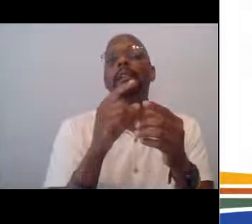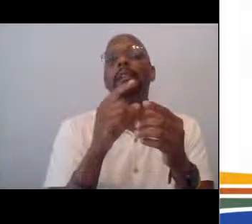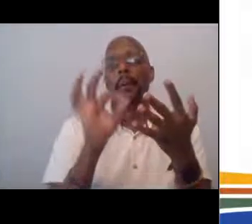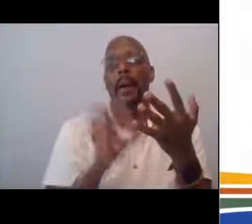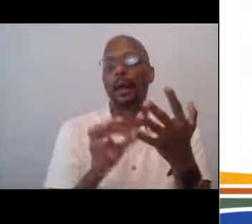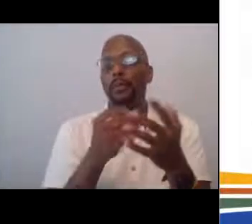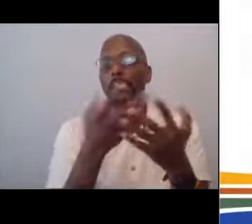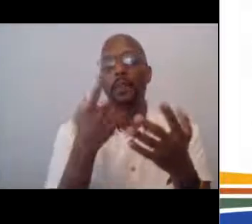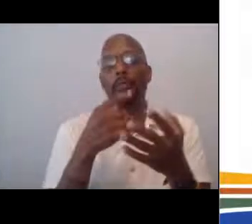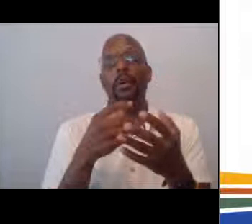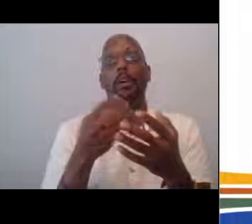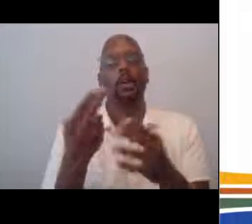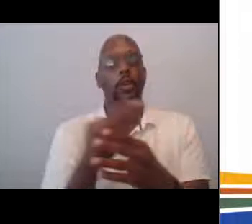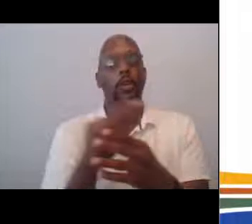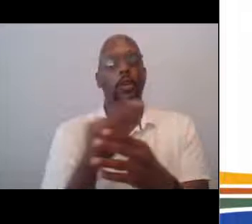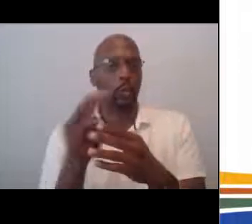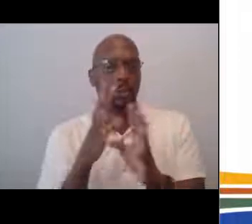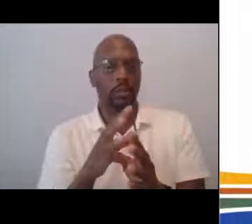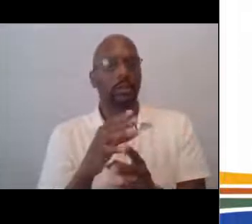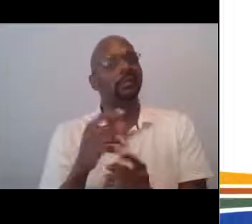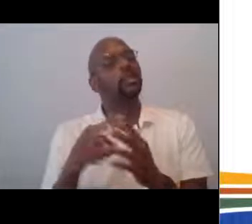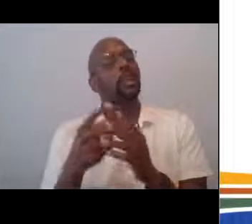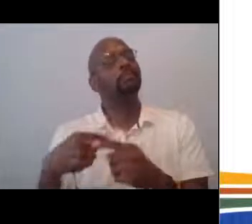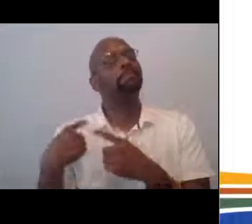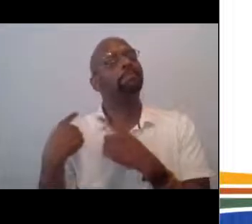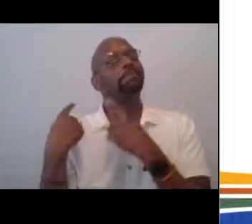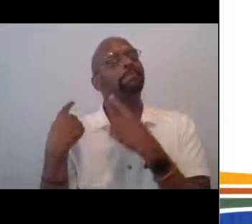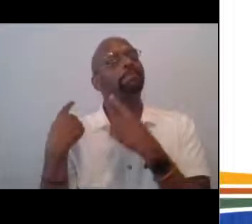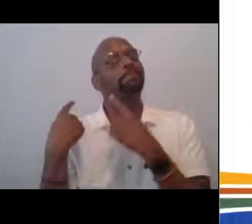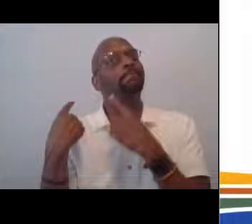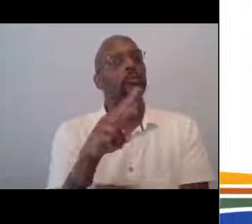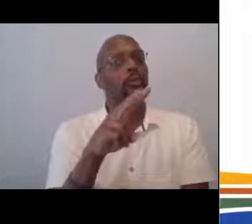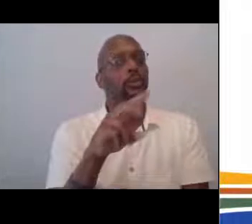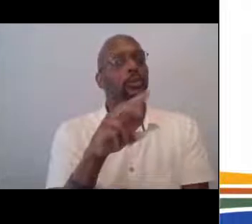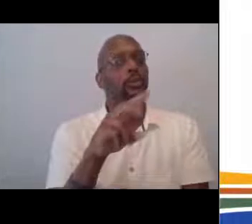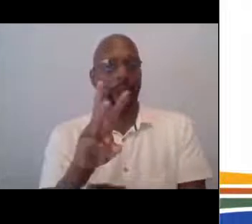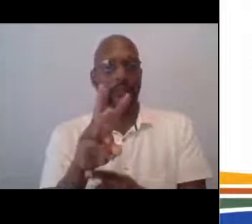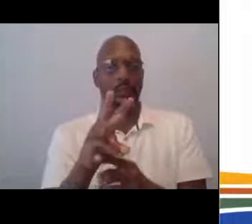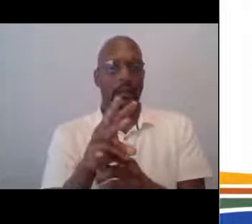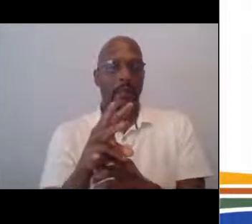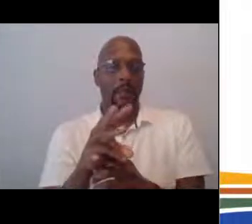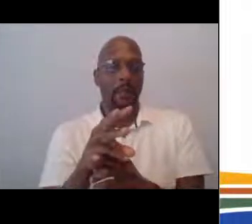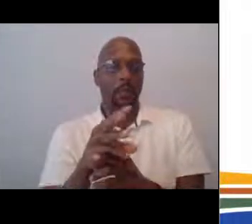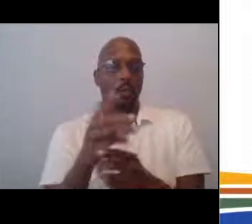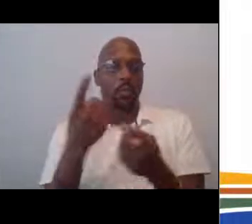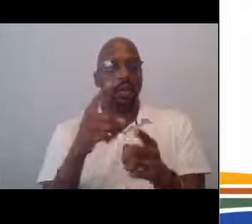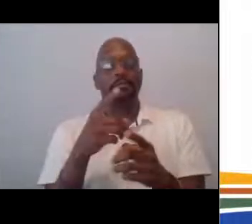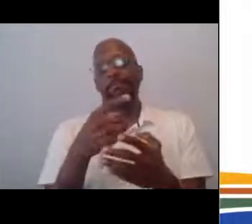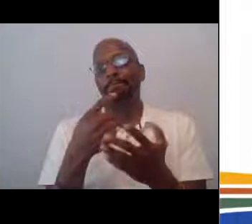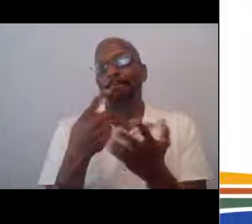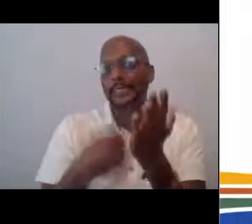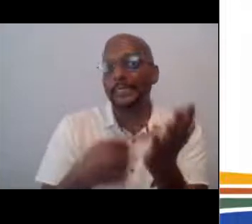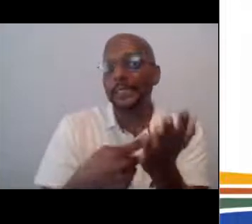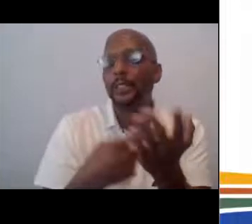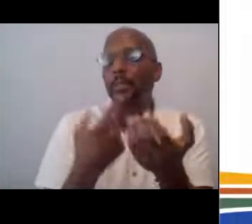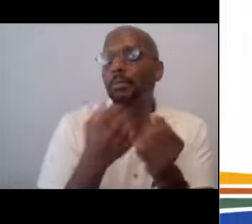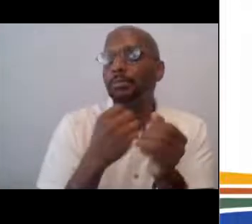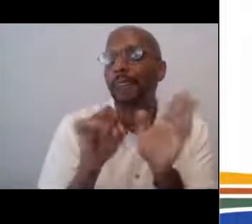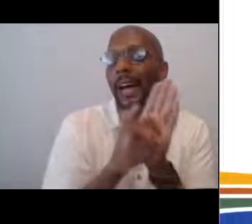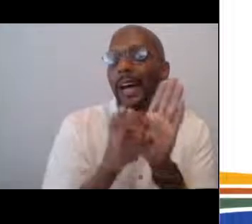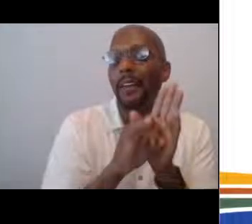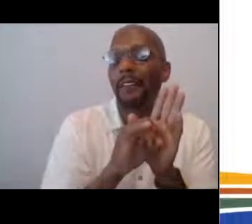multimodal corridor plan in 2006, before it was even required, which after a community-driven process, we identified the lane and